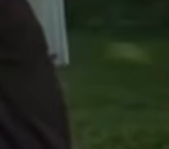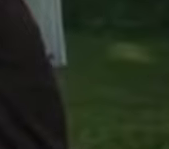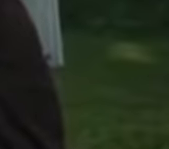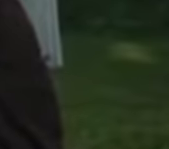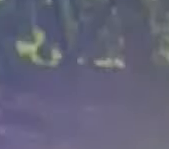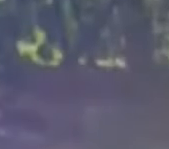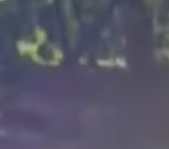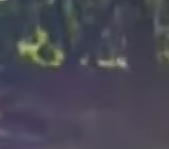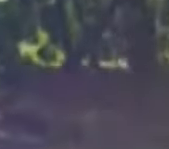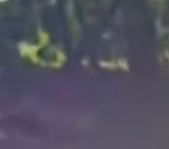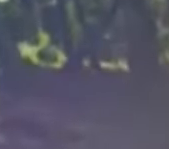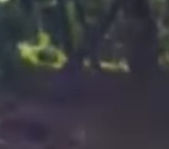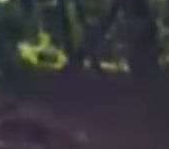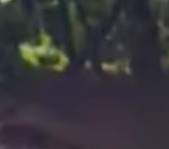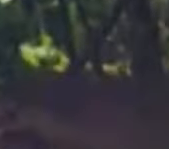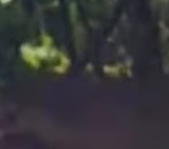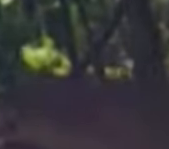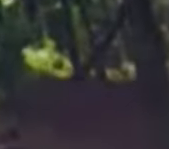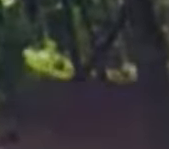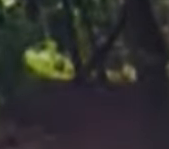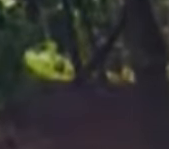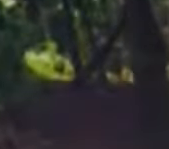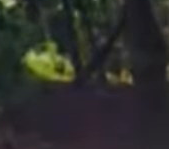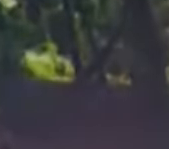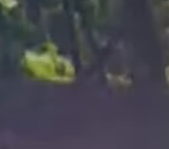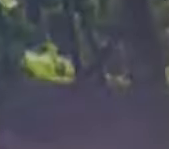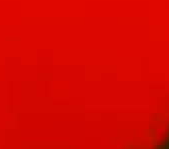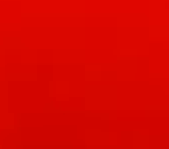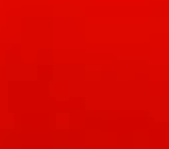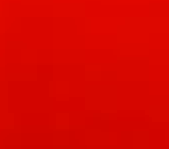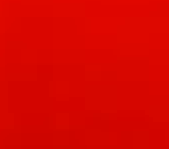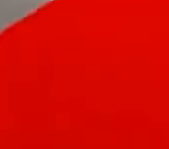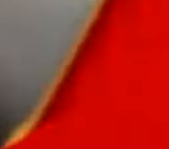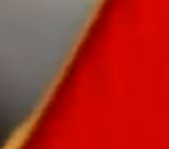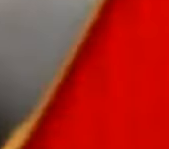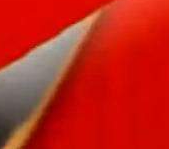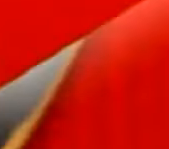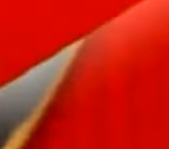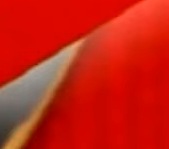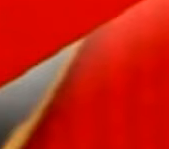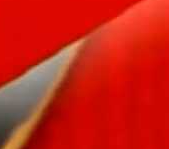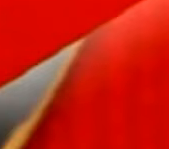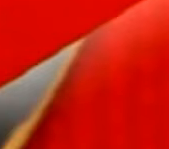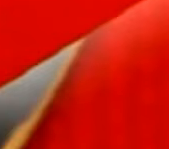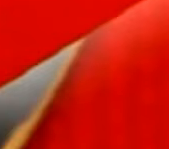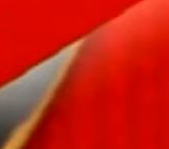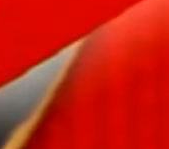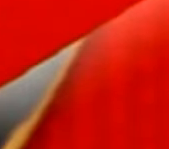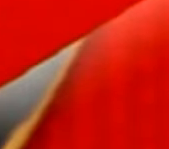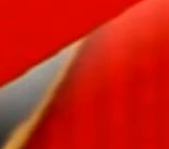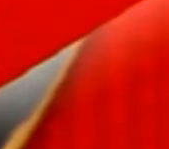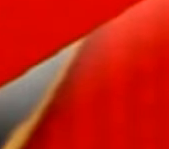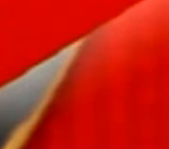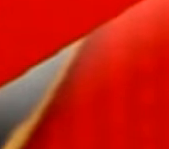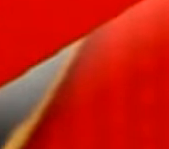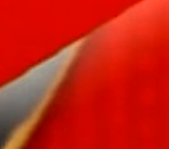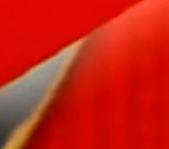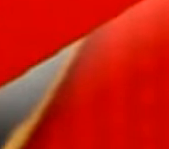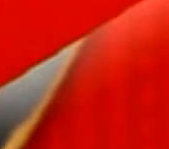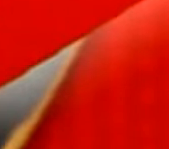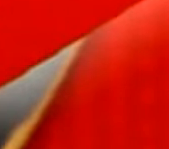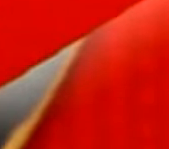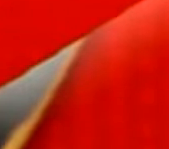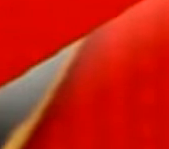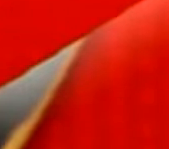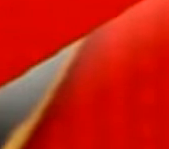boy. She taught him how to make my talk. Put